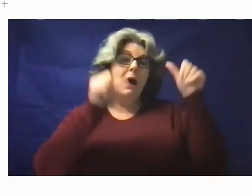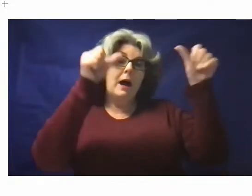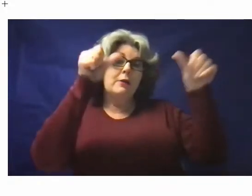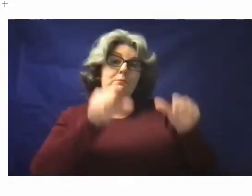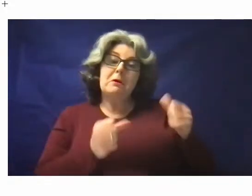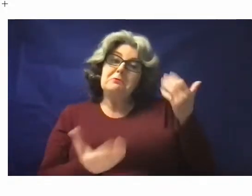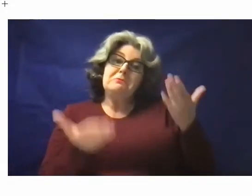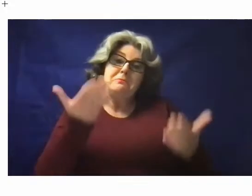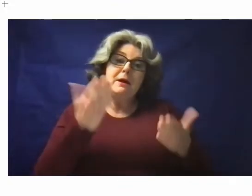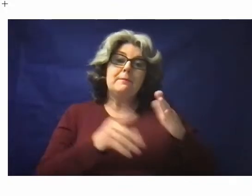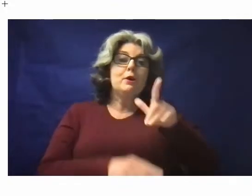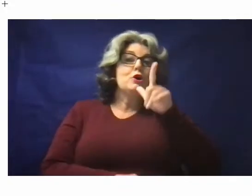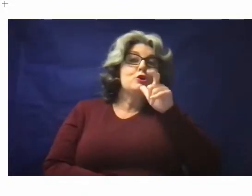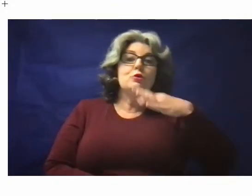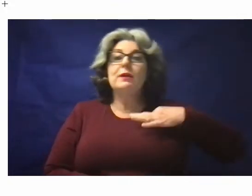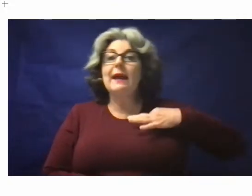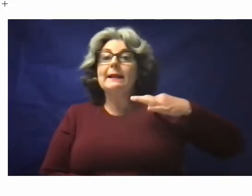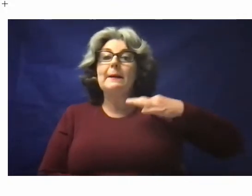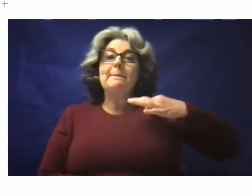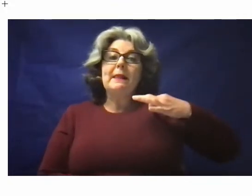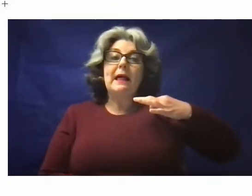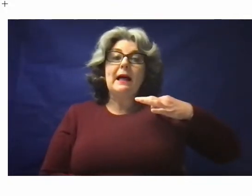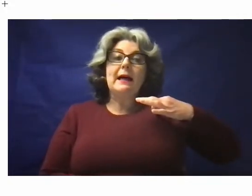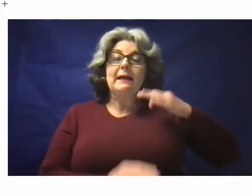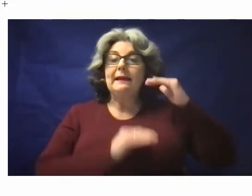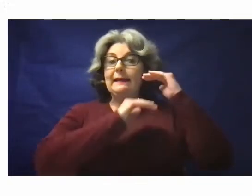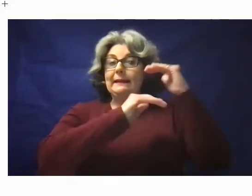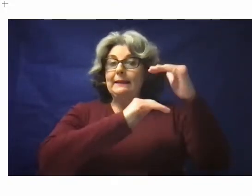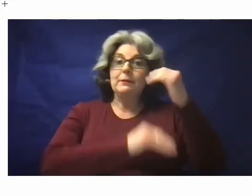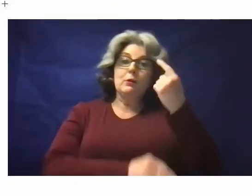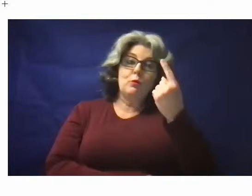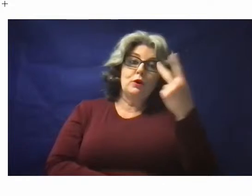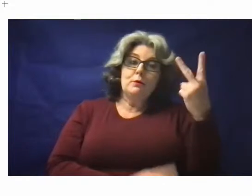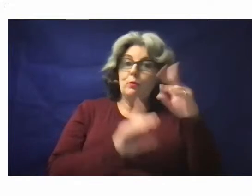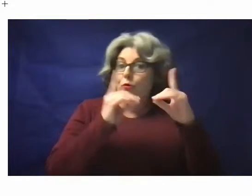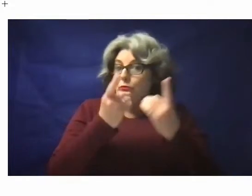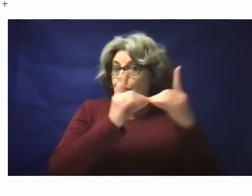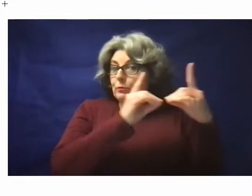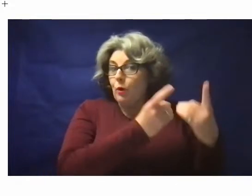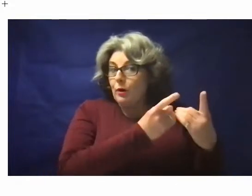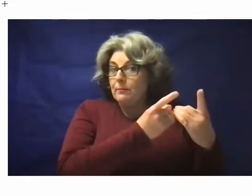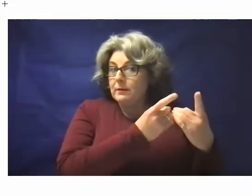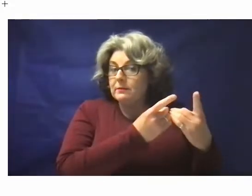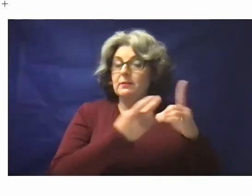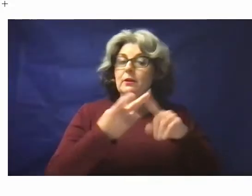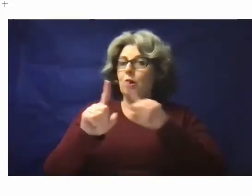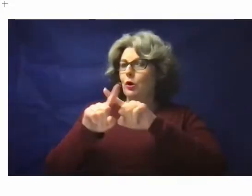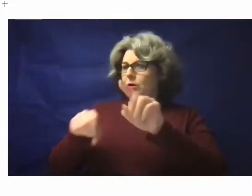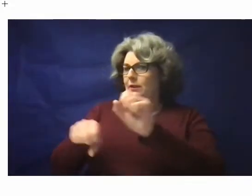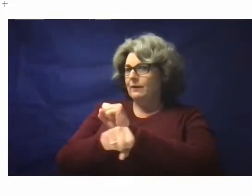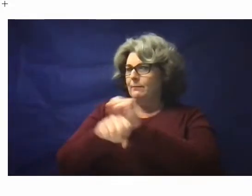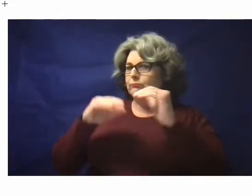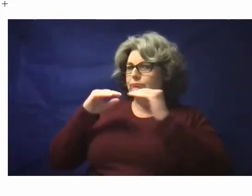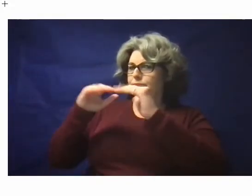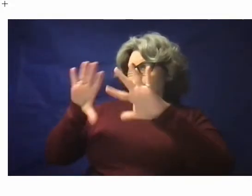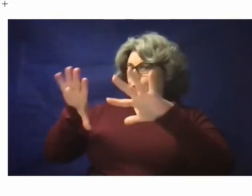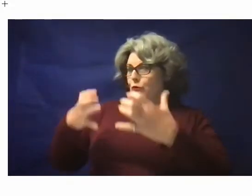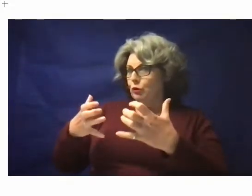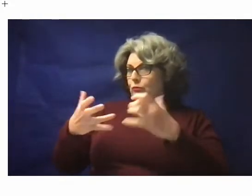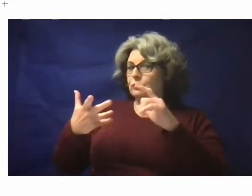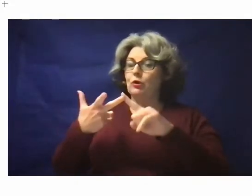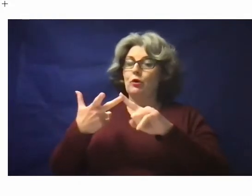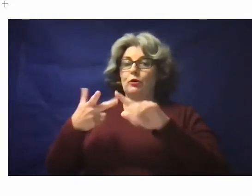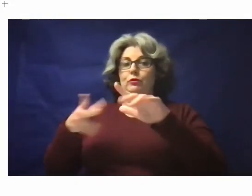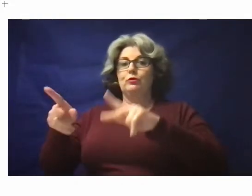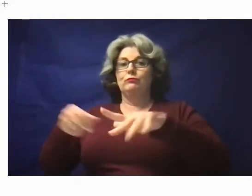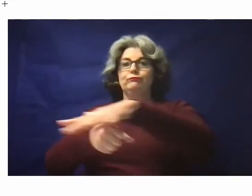their who can apply be restricted to one or more departments or to certain employment equity groups or to a geographic